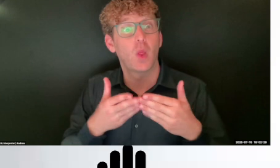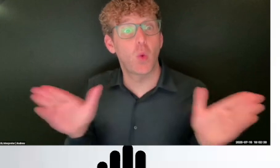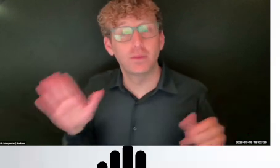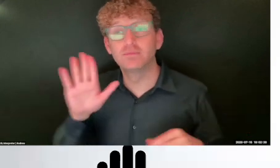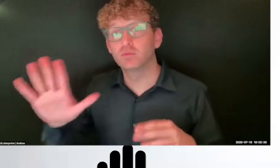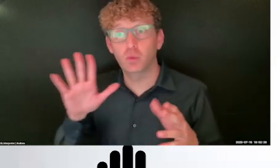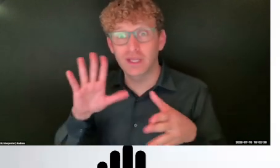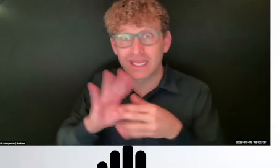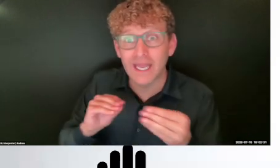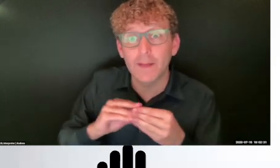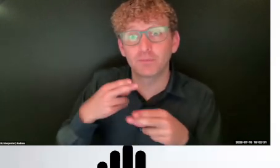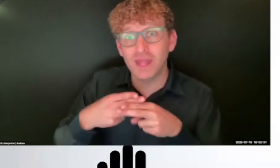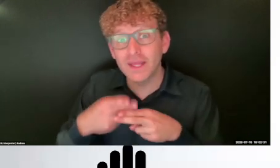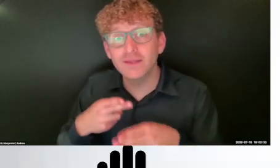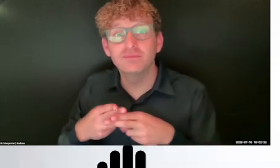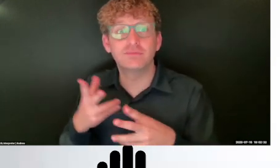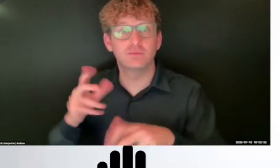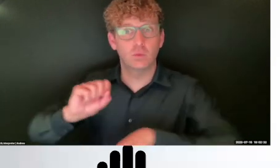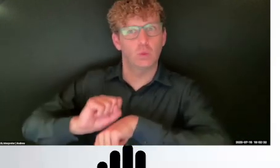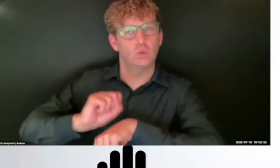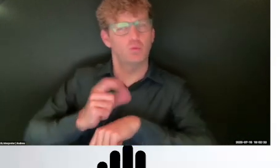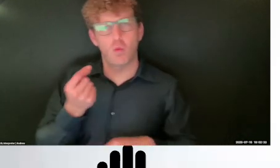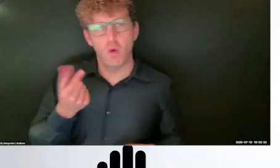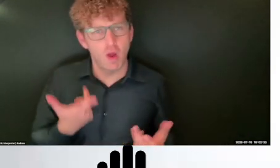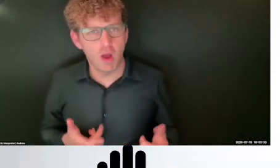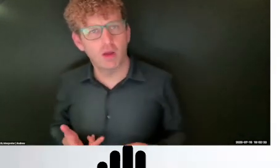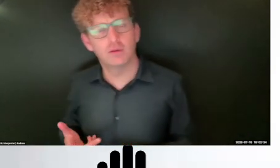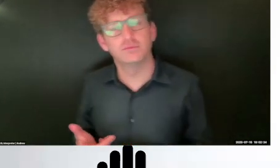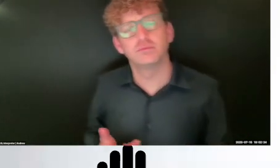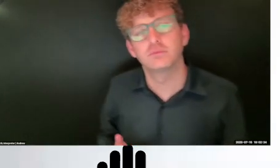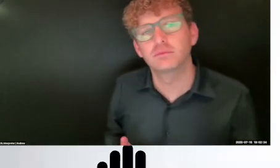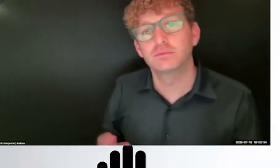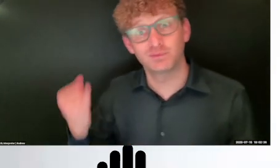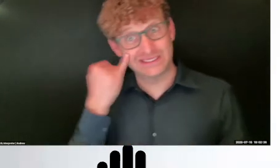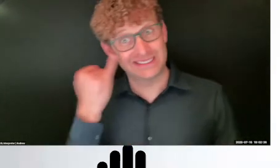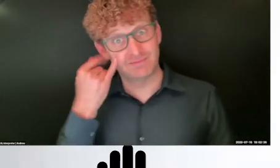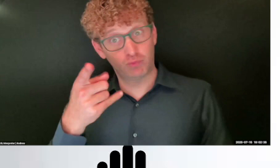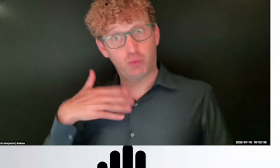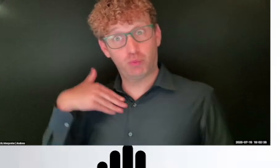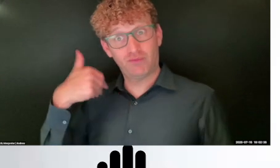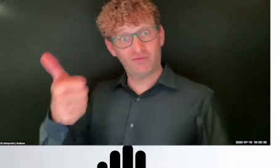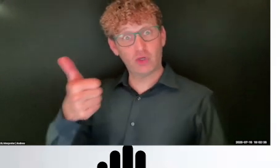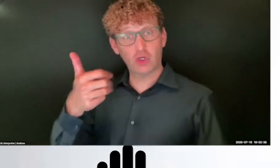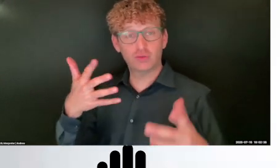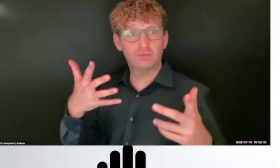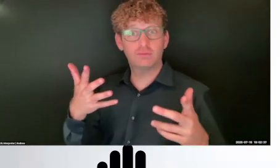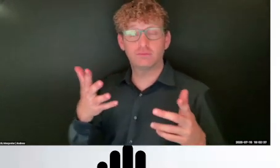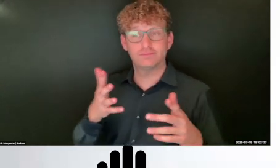one before speaking. If you would prefer to submit a comment or question via